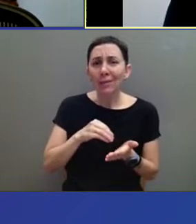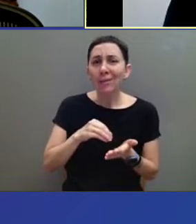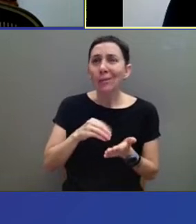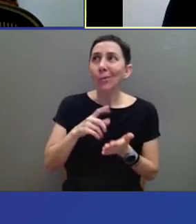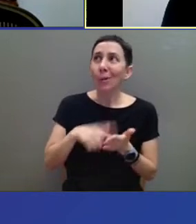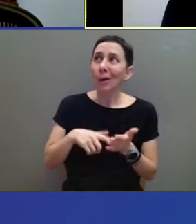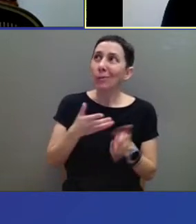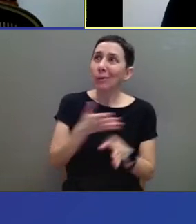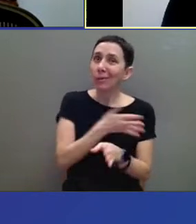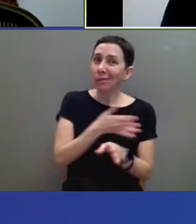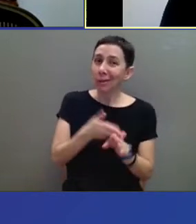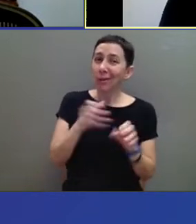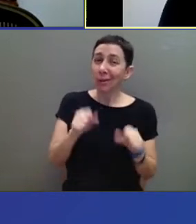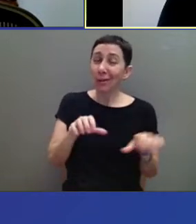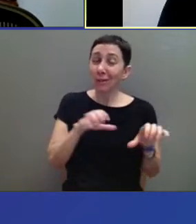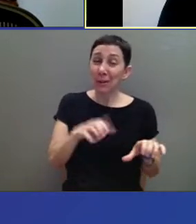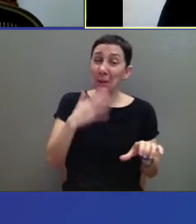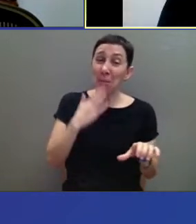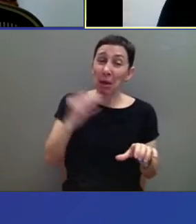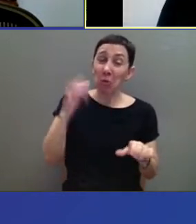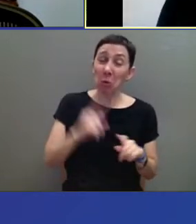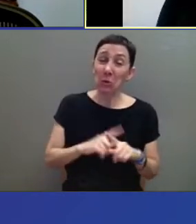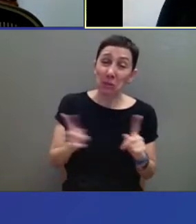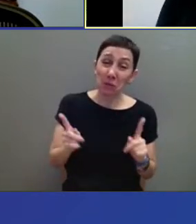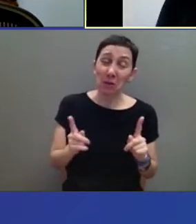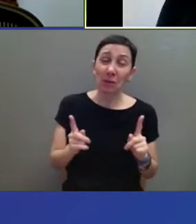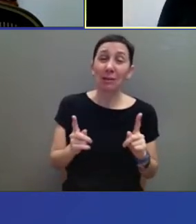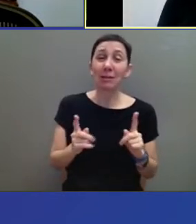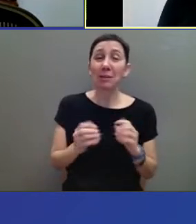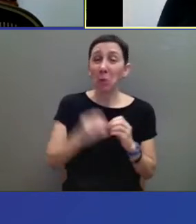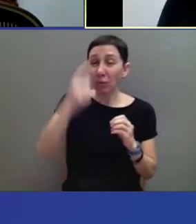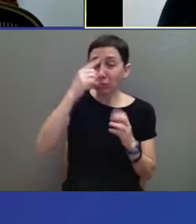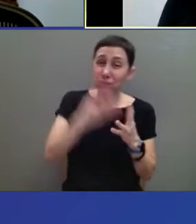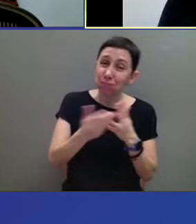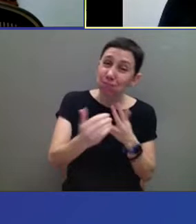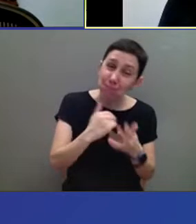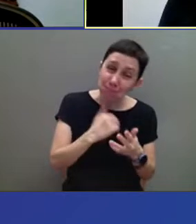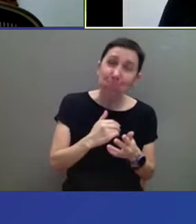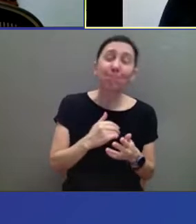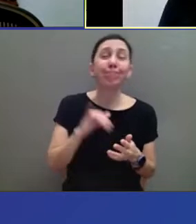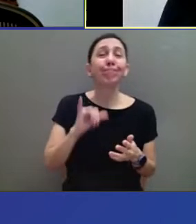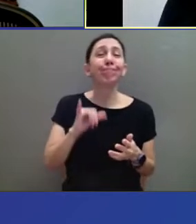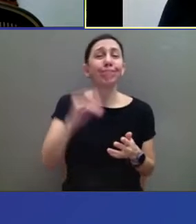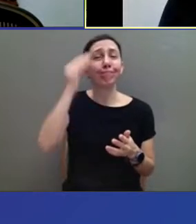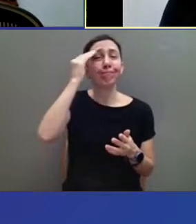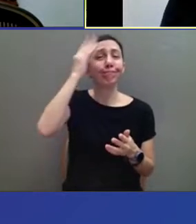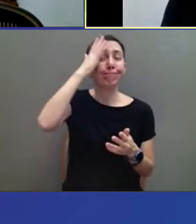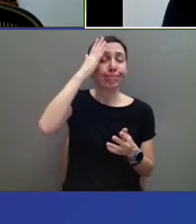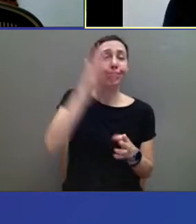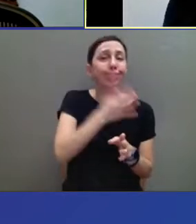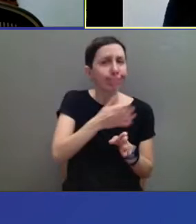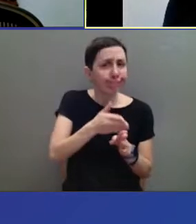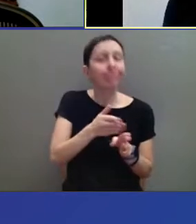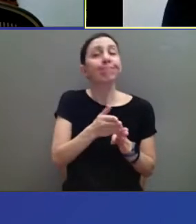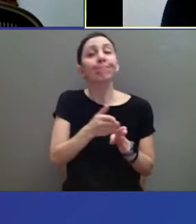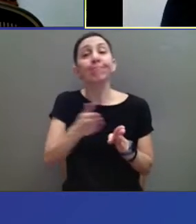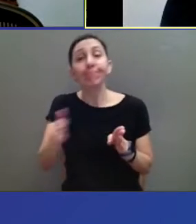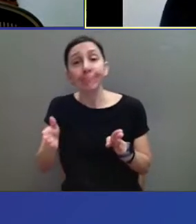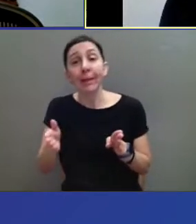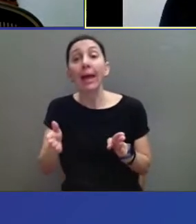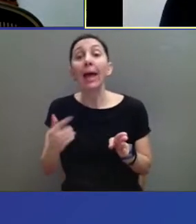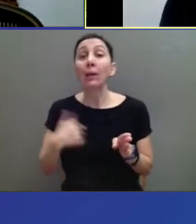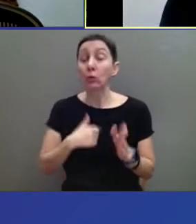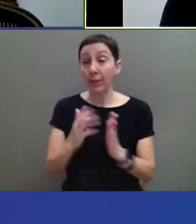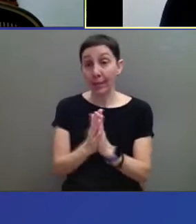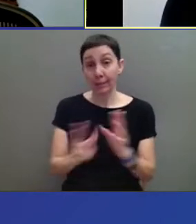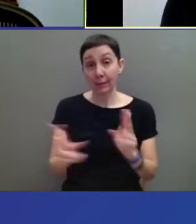differently, better, in a more thoughtful way. But we're also asking people to do quite a lot,